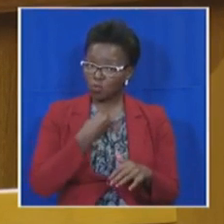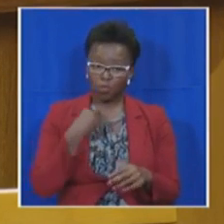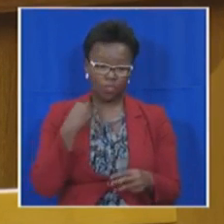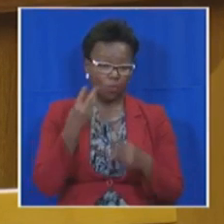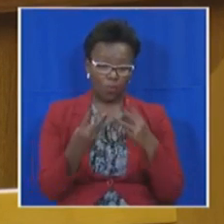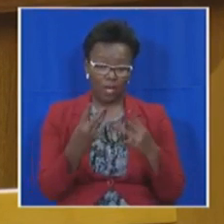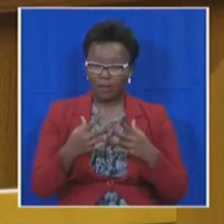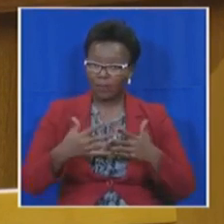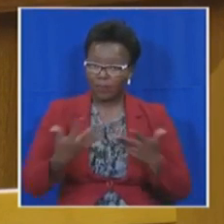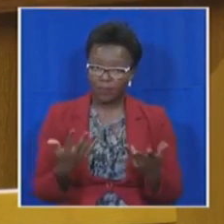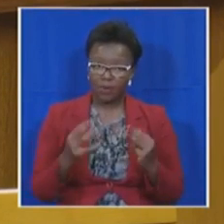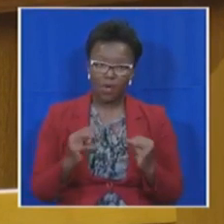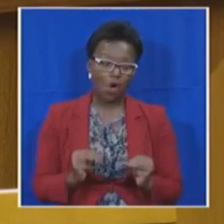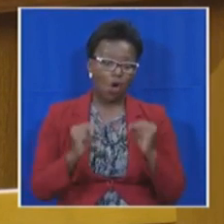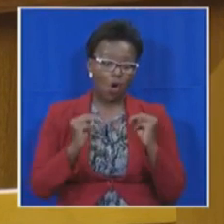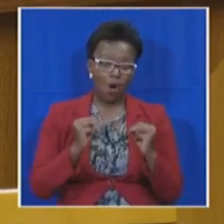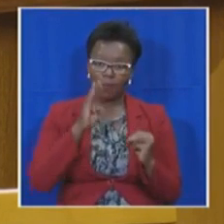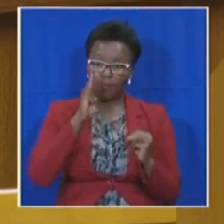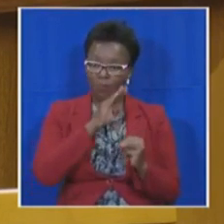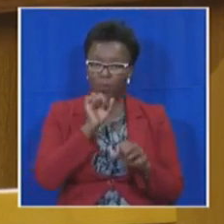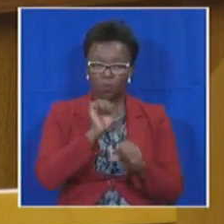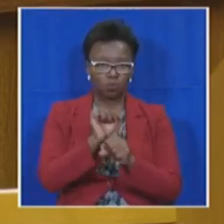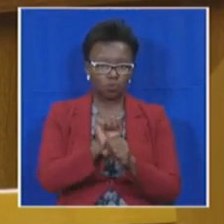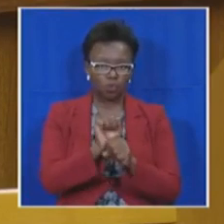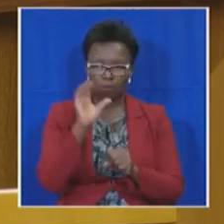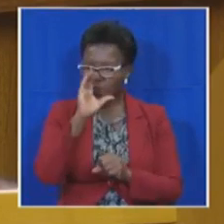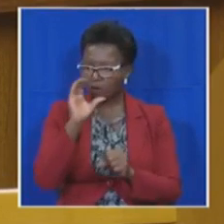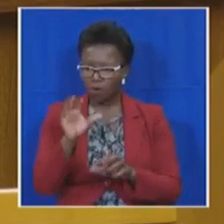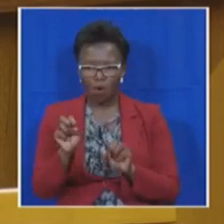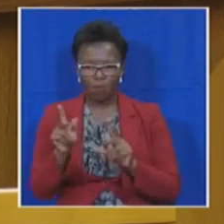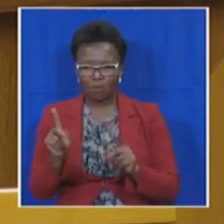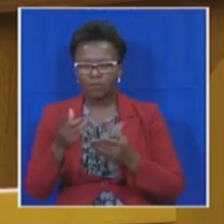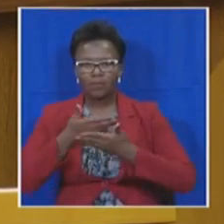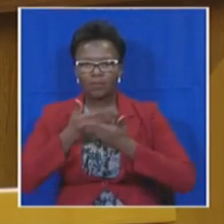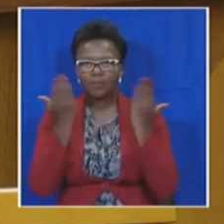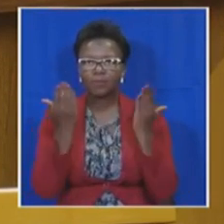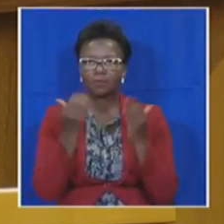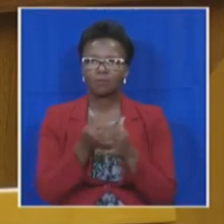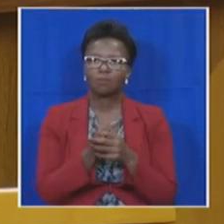have no hope of funding work opportunities.